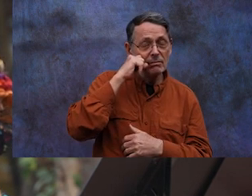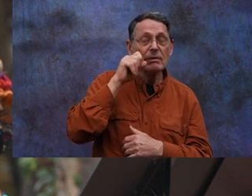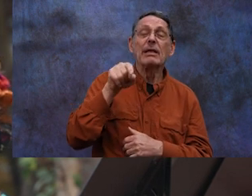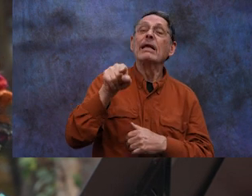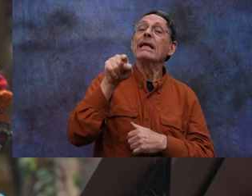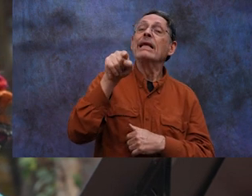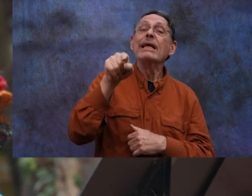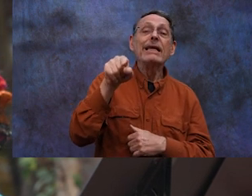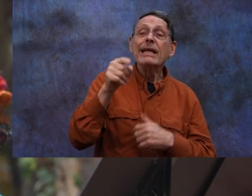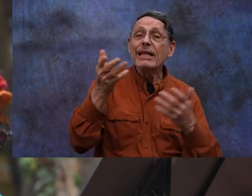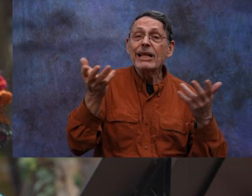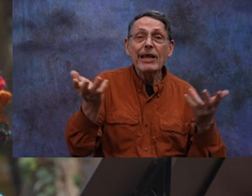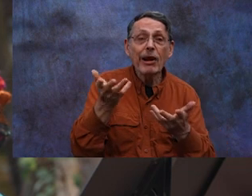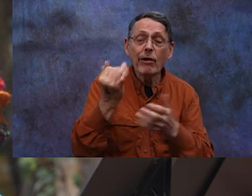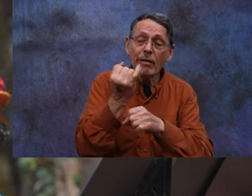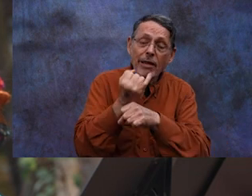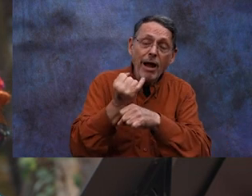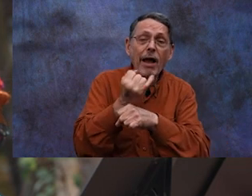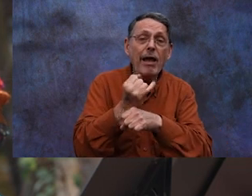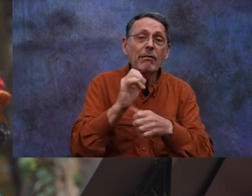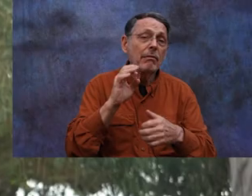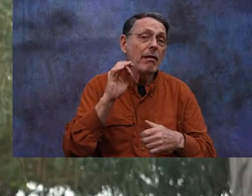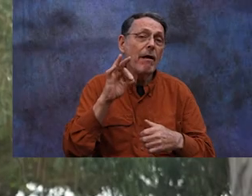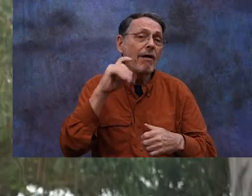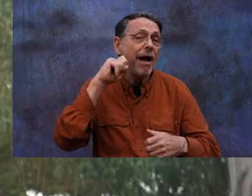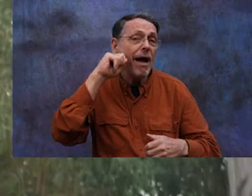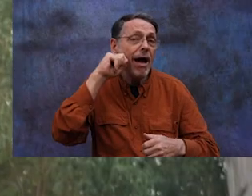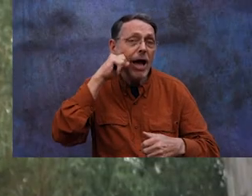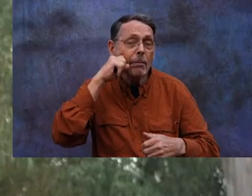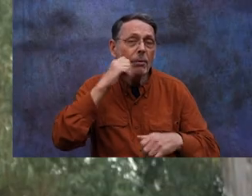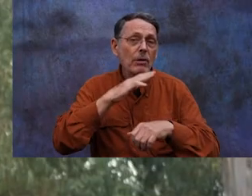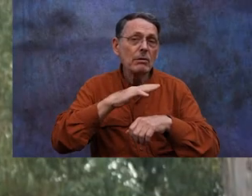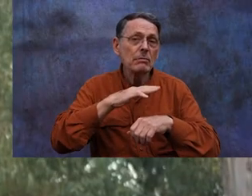here on the Isle of Apples on Summerland,